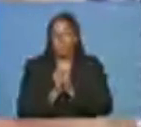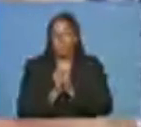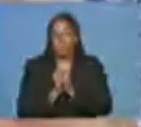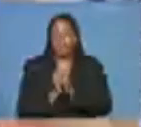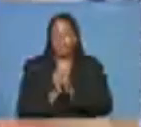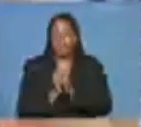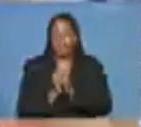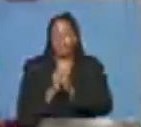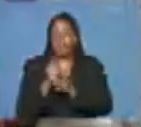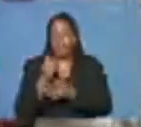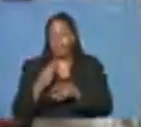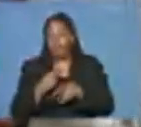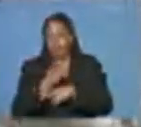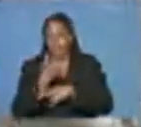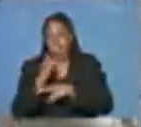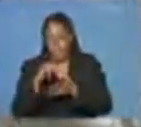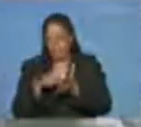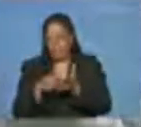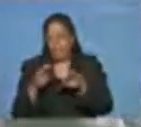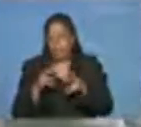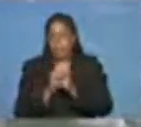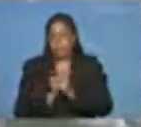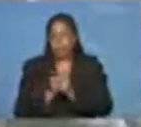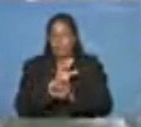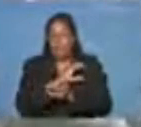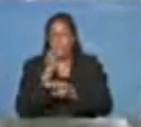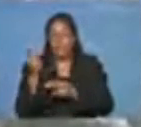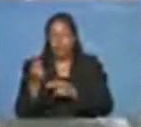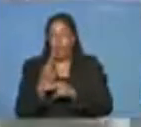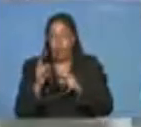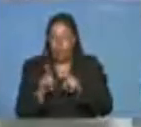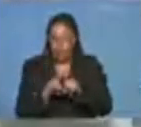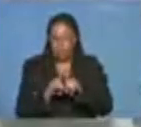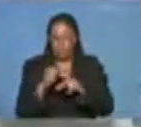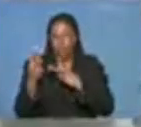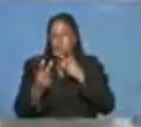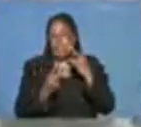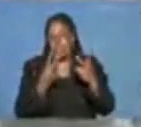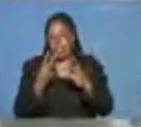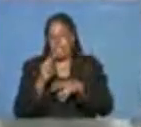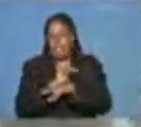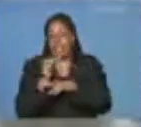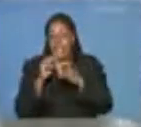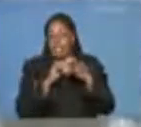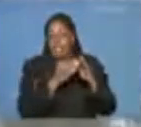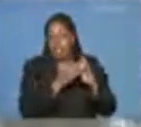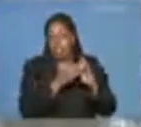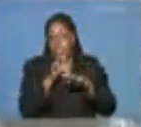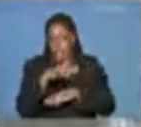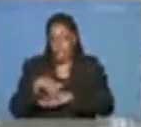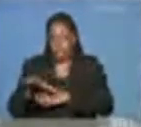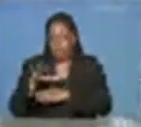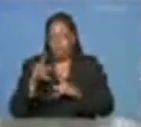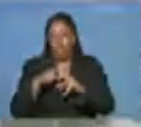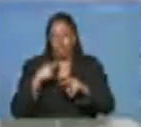It's unfortunate this happened. Police also visiting the Nassau Village area with their hopes of increasing security and ensuring